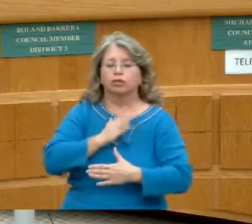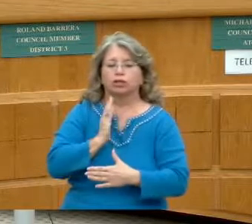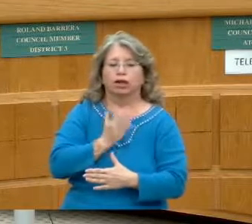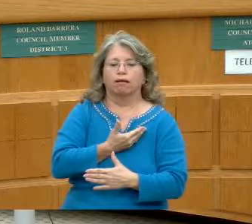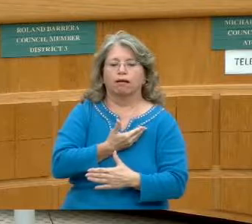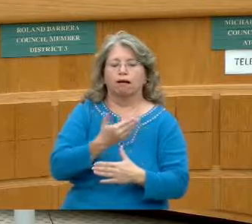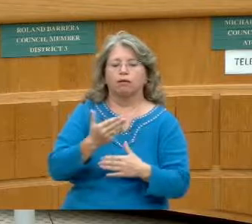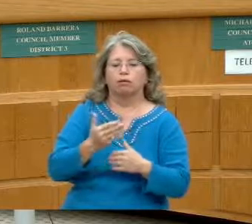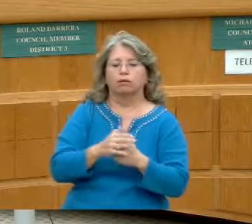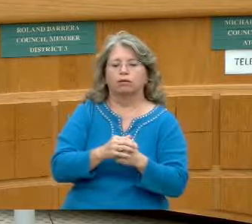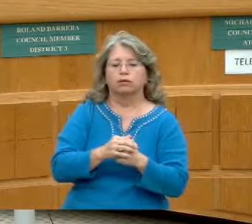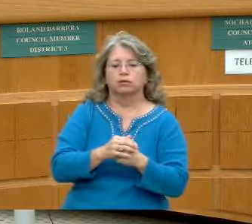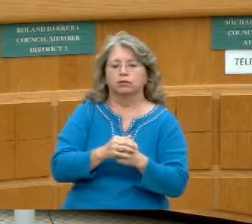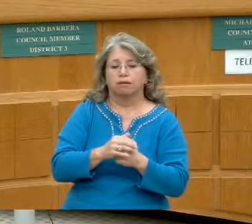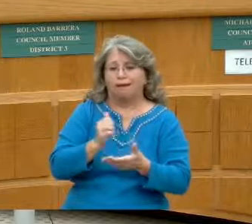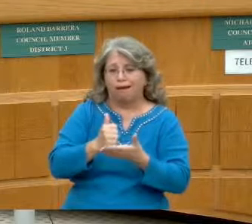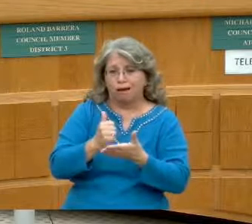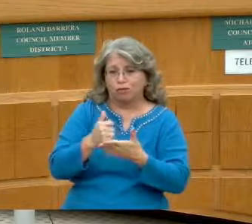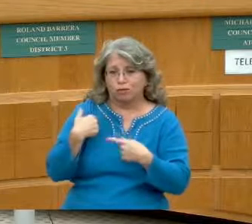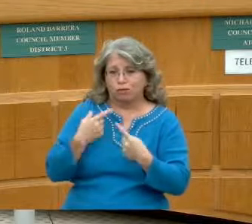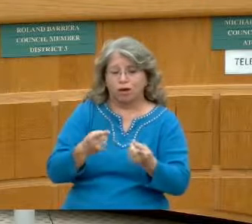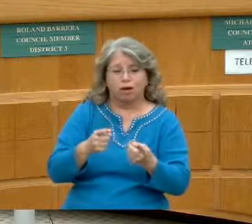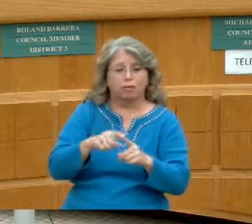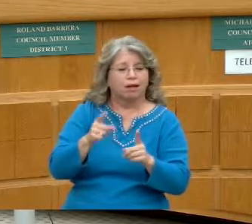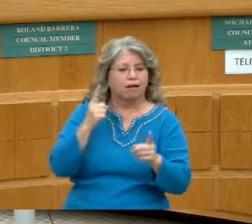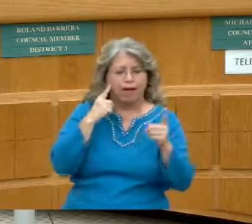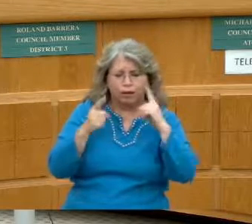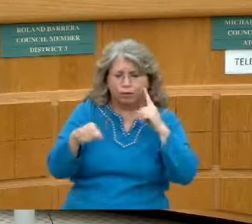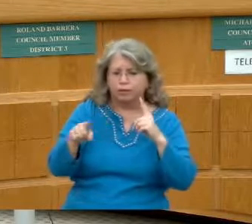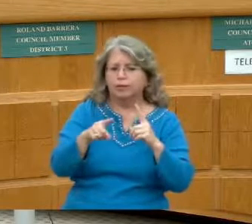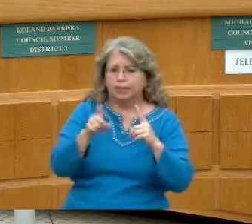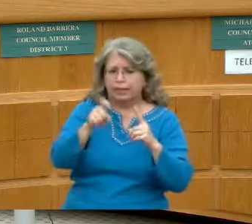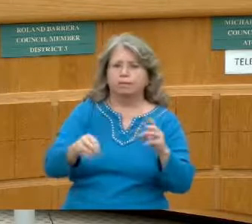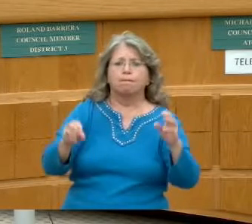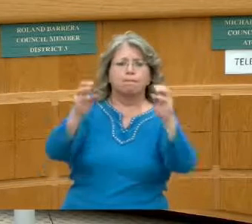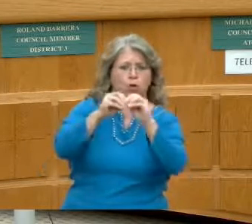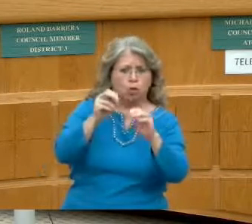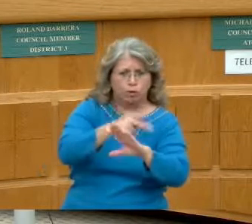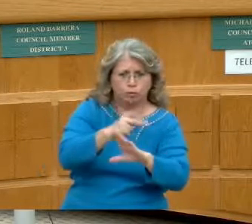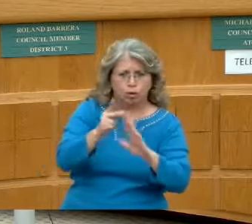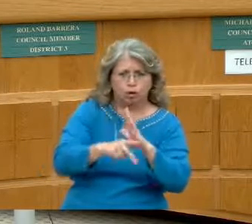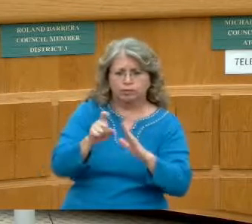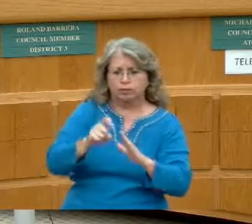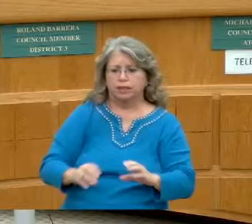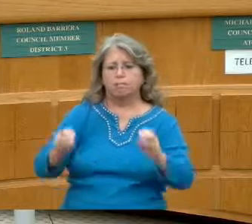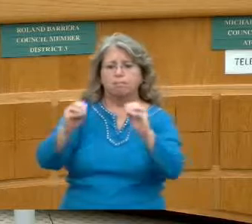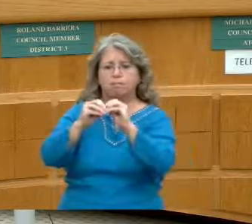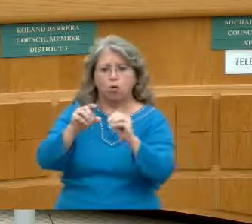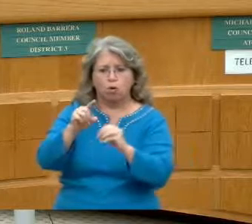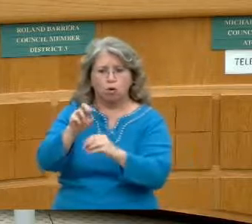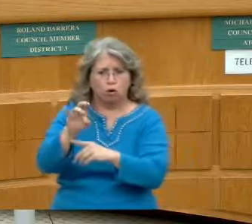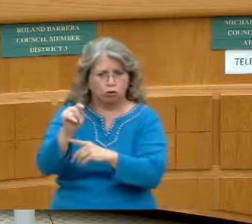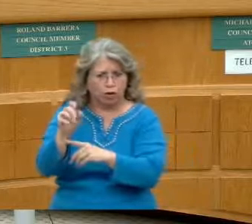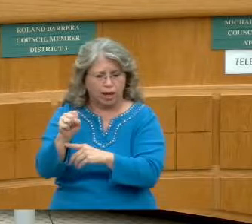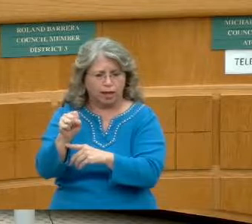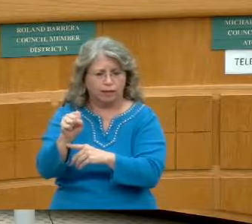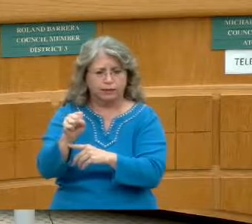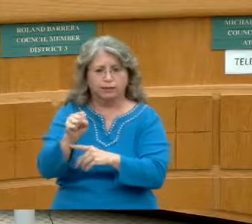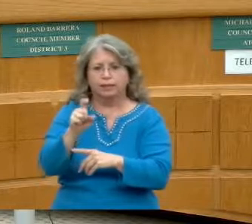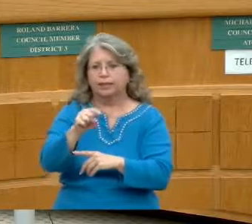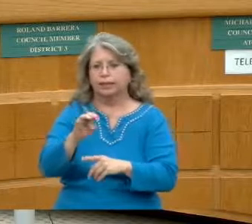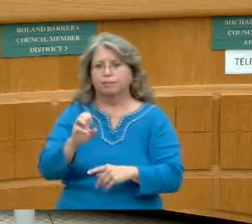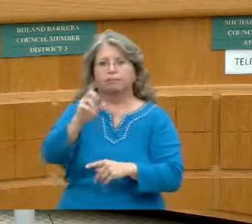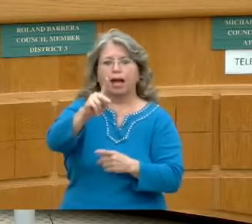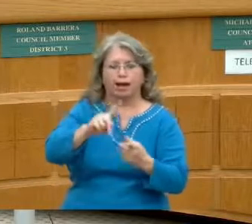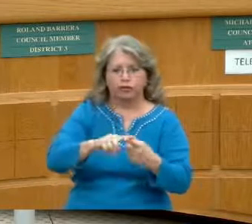I heard that we need even more programs, we need more grants, and we want to get back to work. I want you to know that I'm